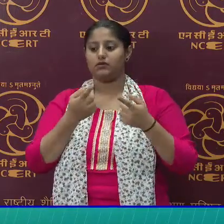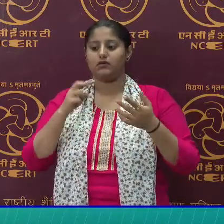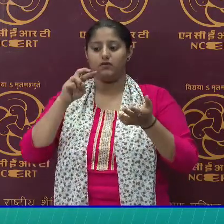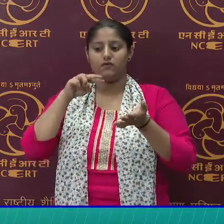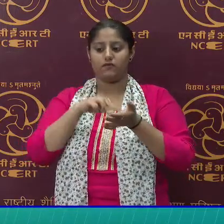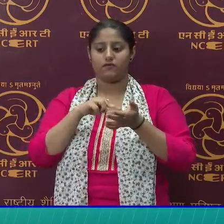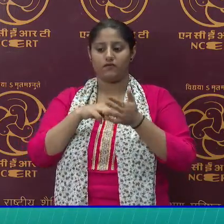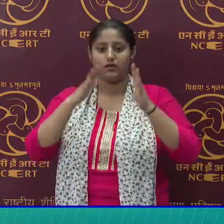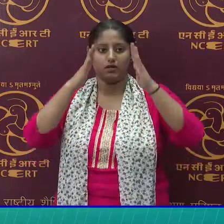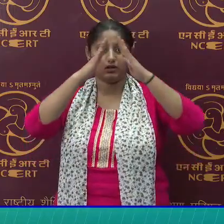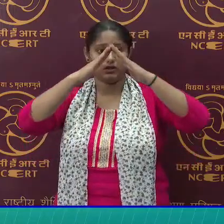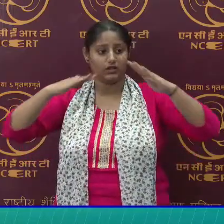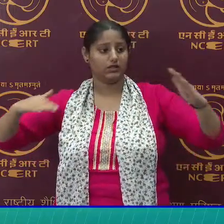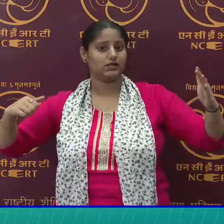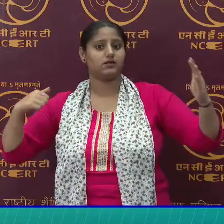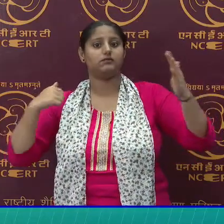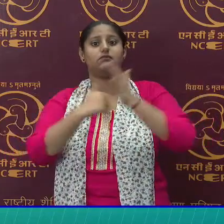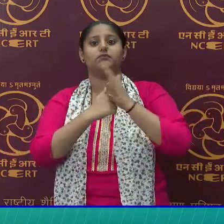the hill,